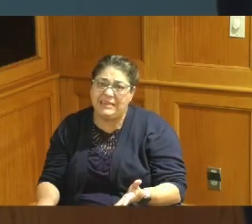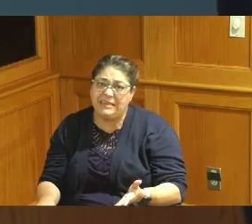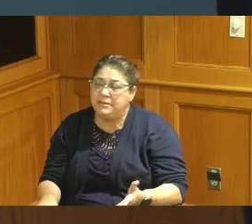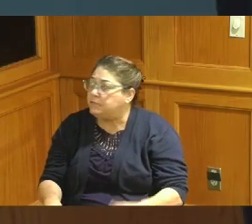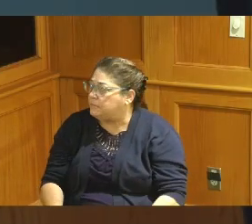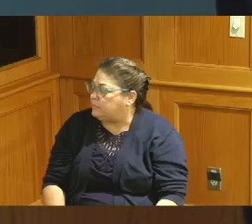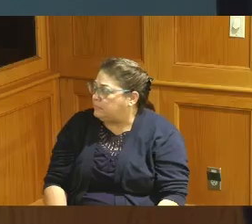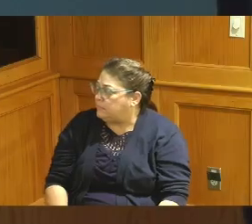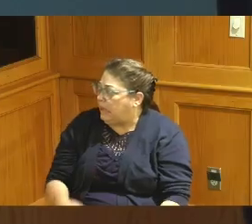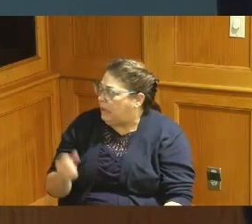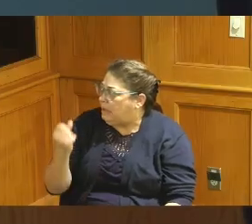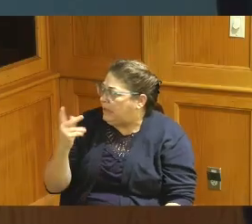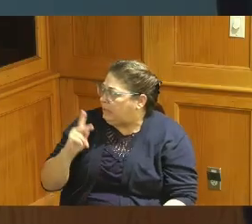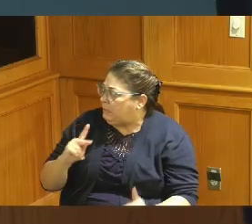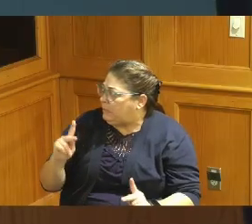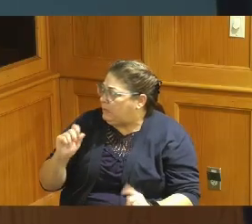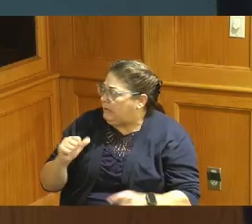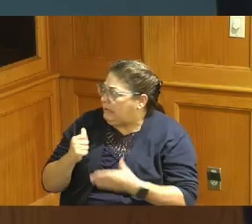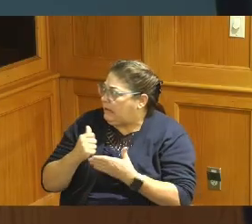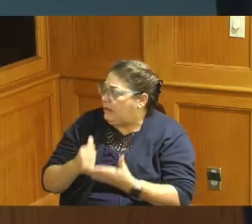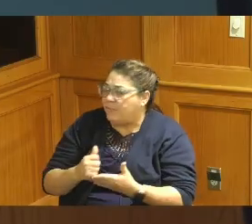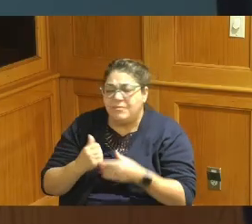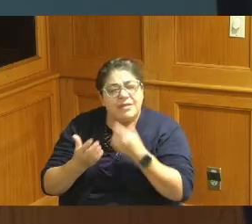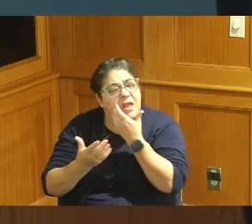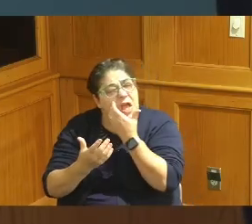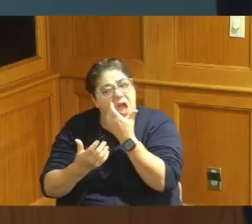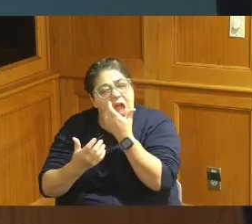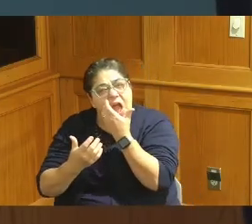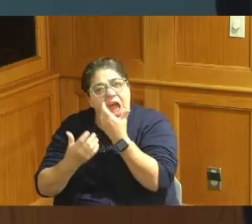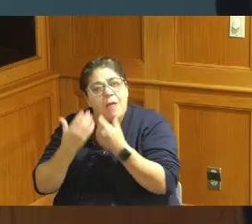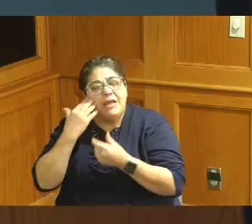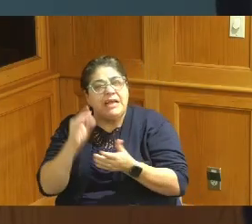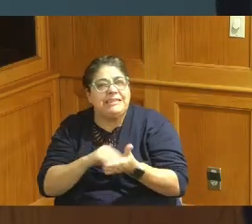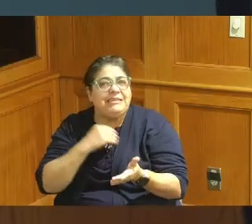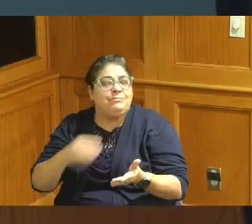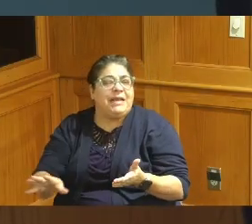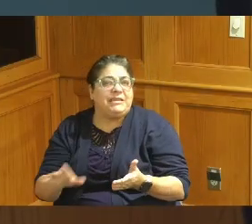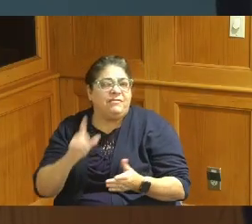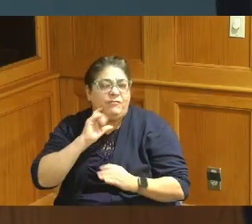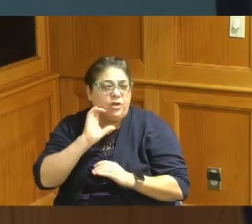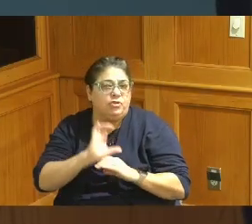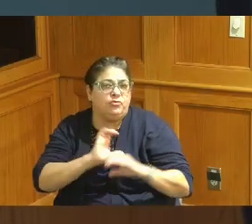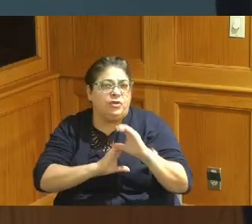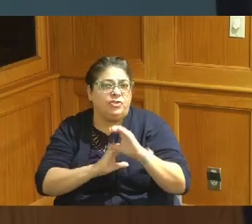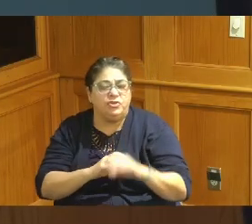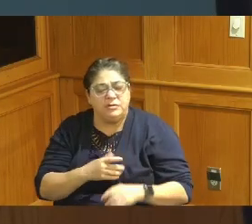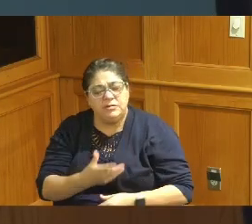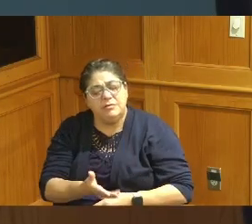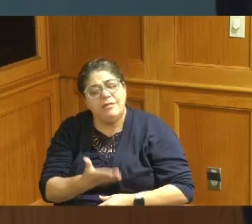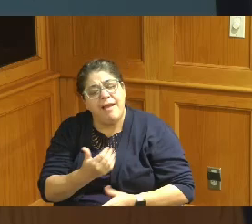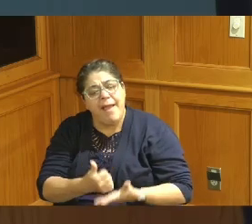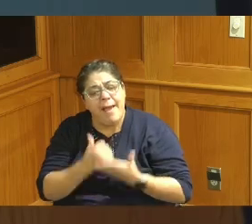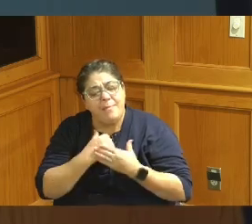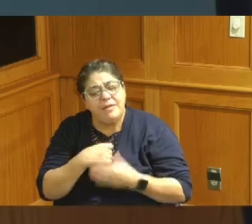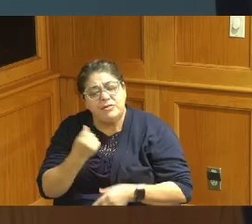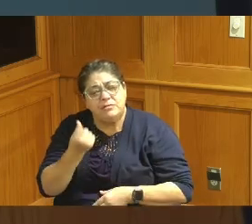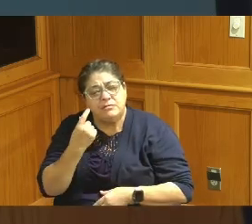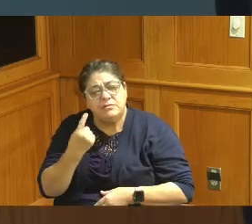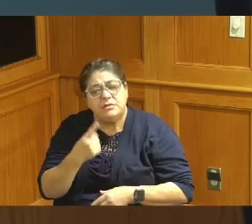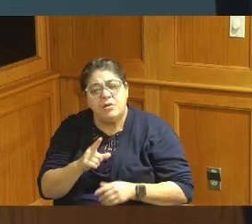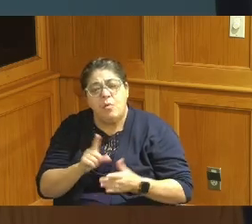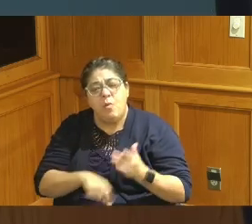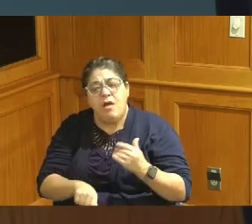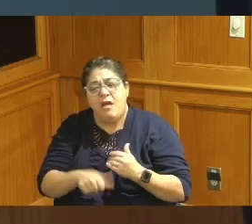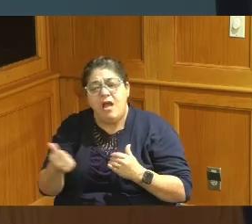are we serving? You know, so could you help me better understand the continued need